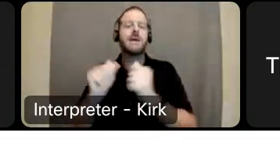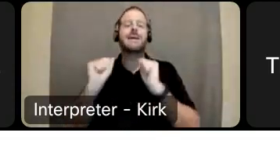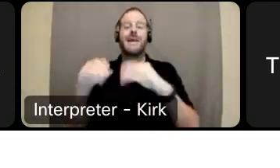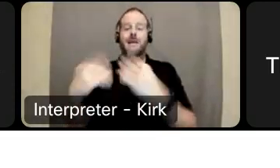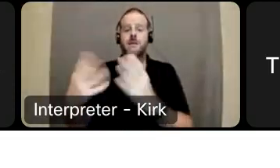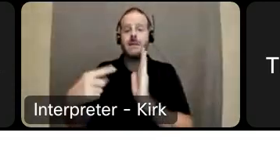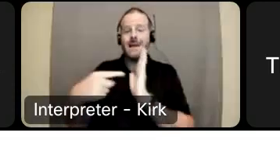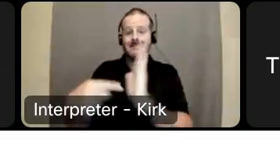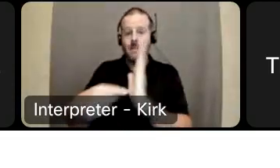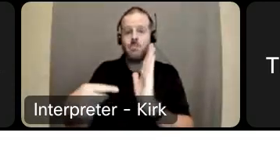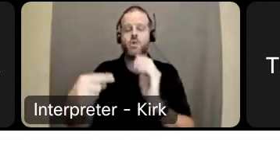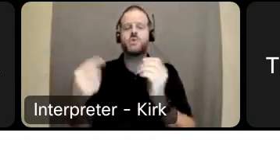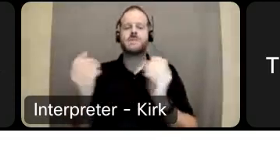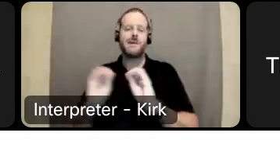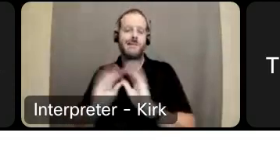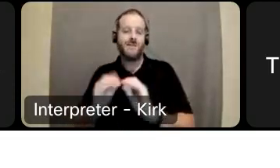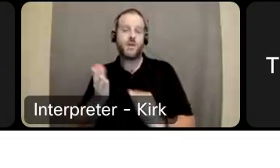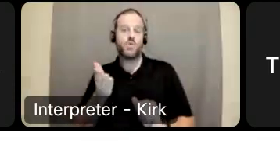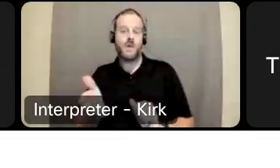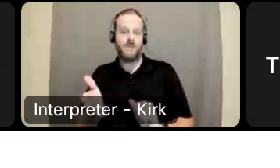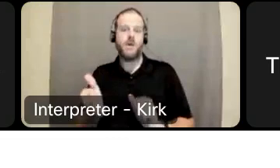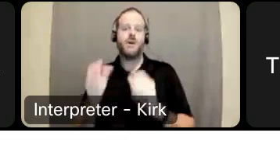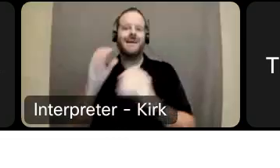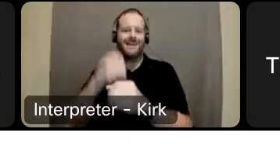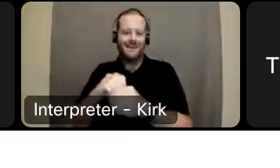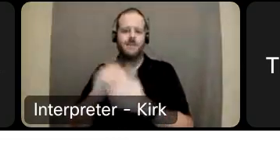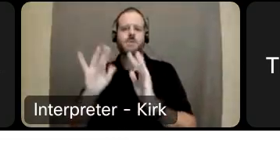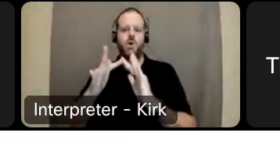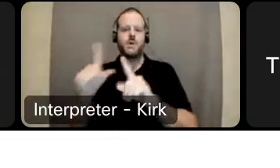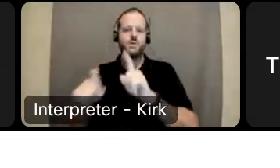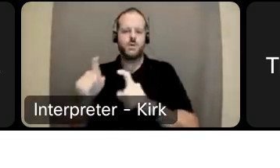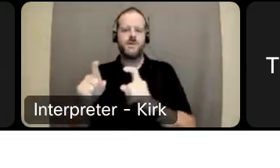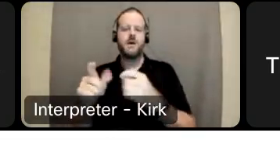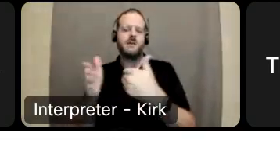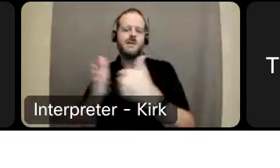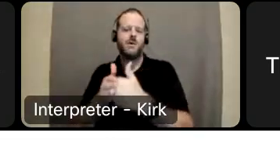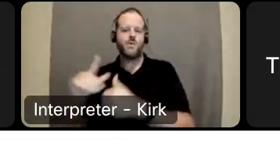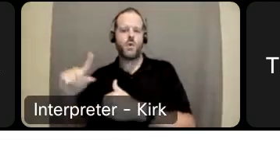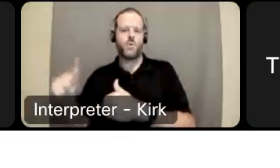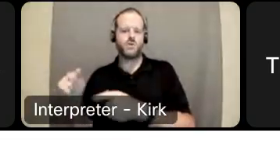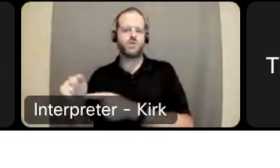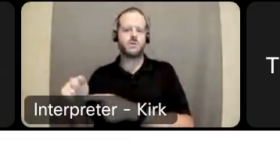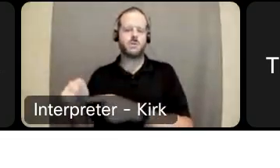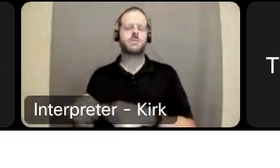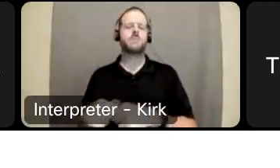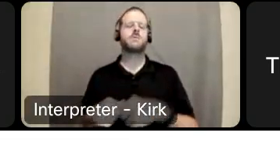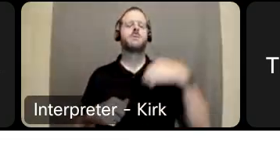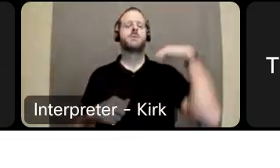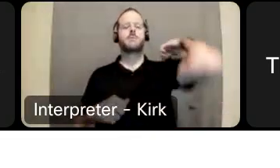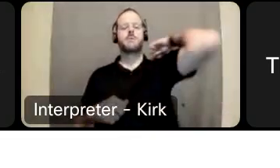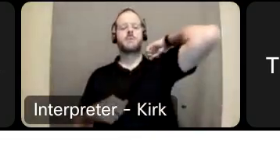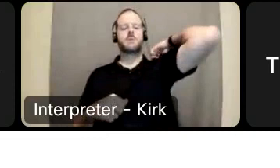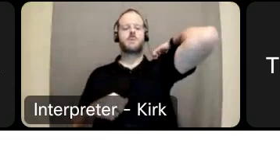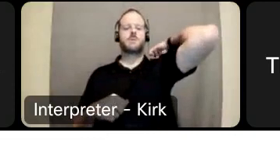examples, clarifications right there on the page, close to what we're asking for. Also, the online